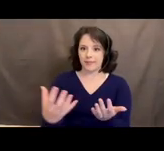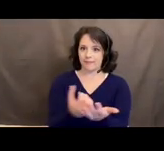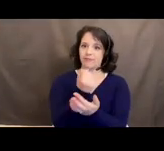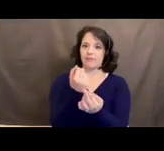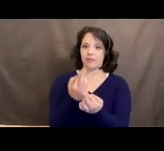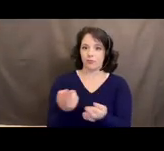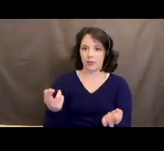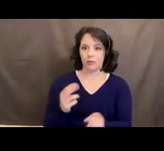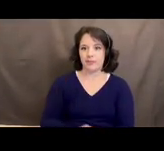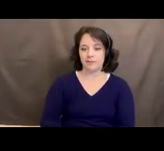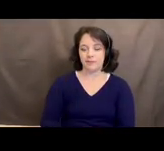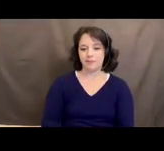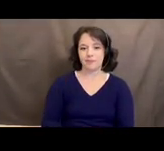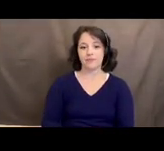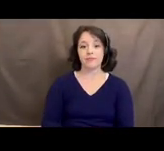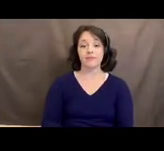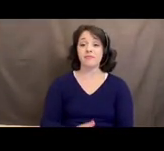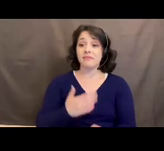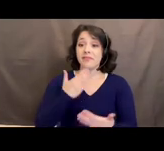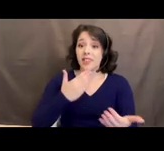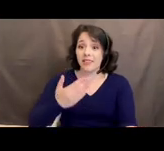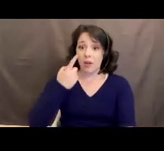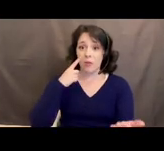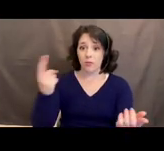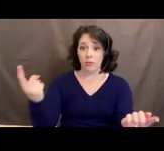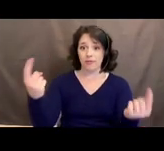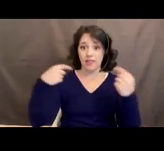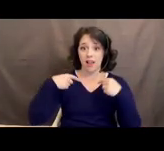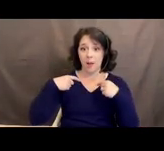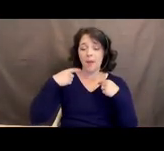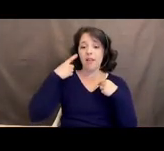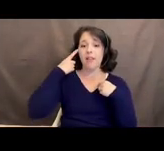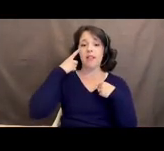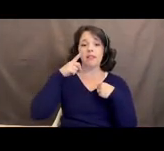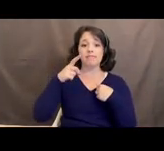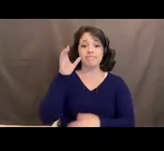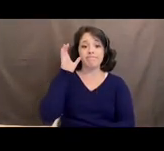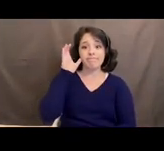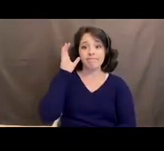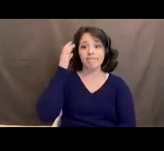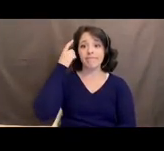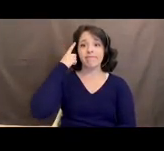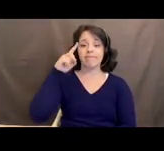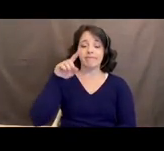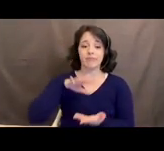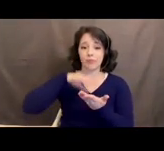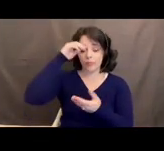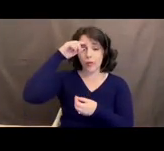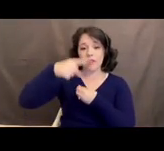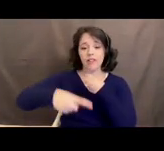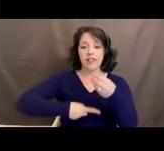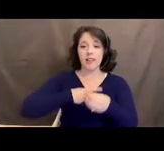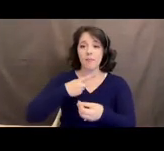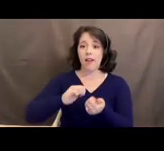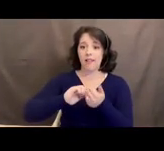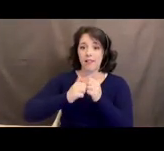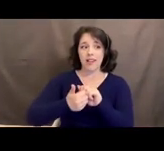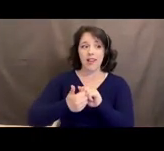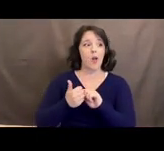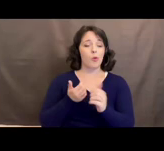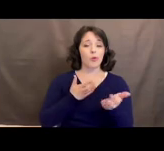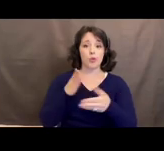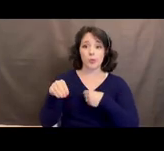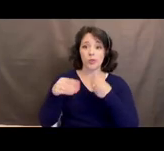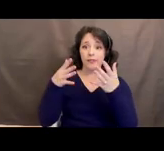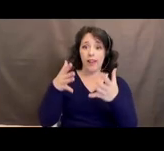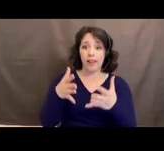you for taking time out of your day to learn more about the ABLE enrollment process for service providers. And